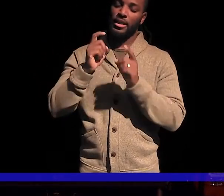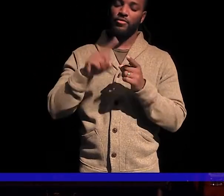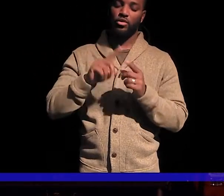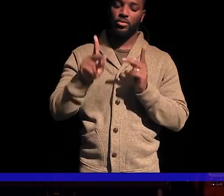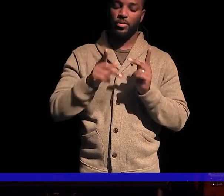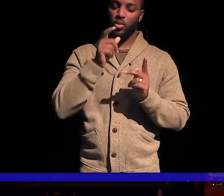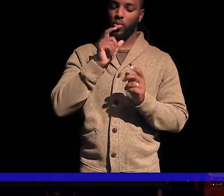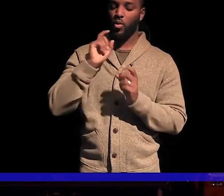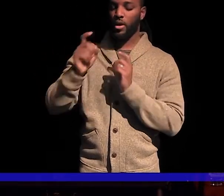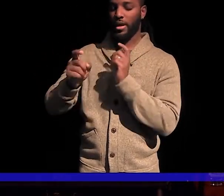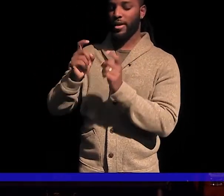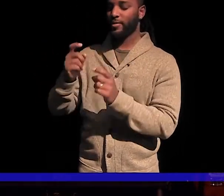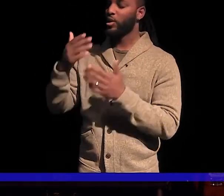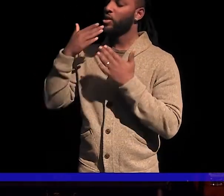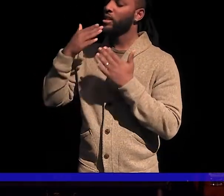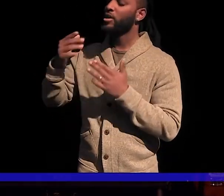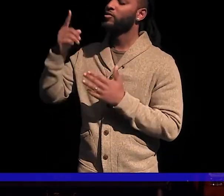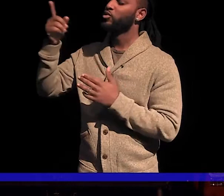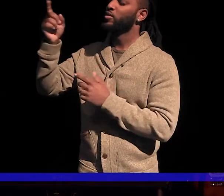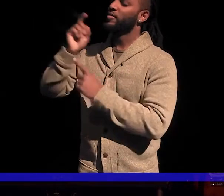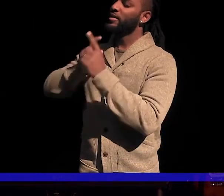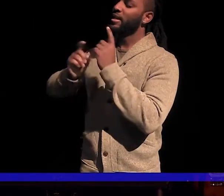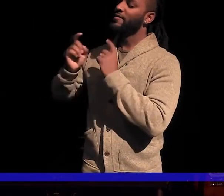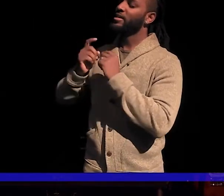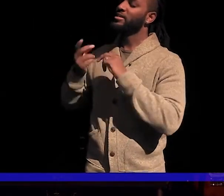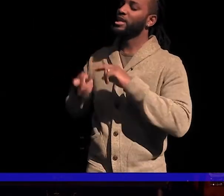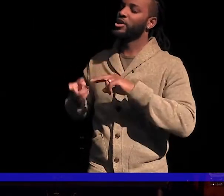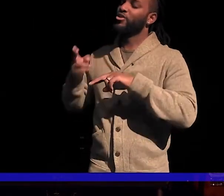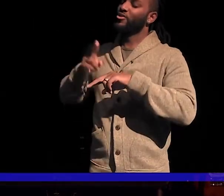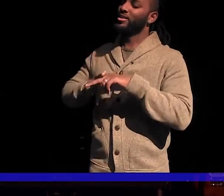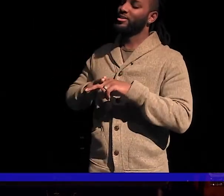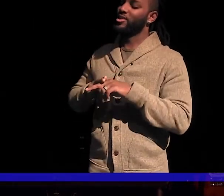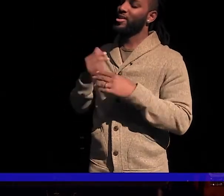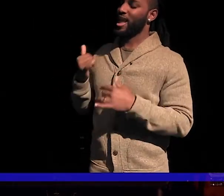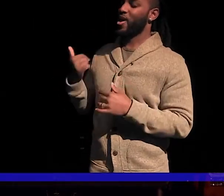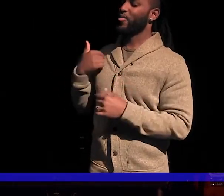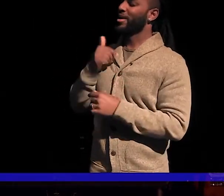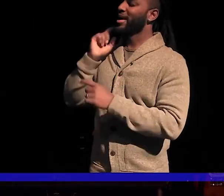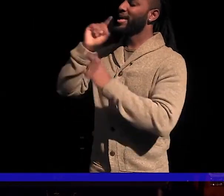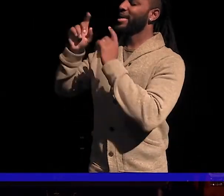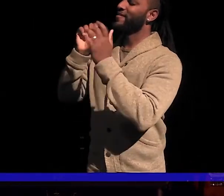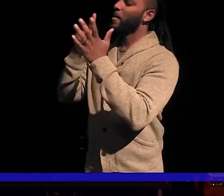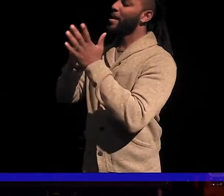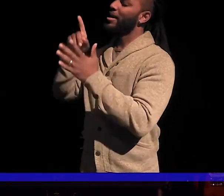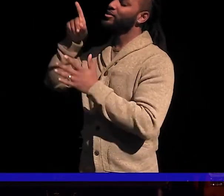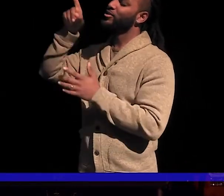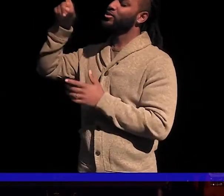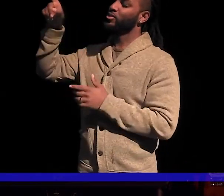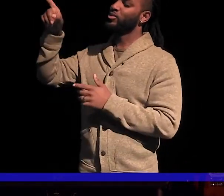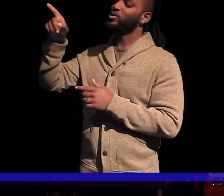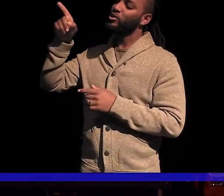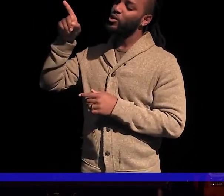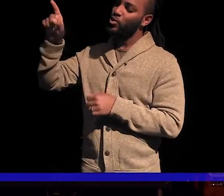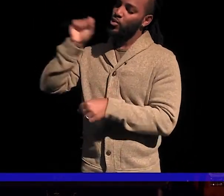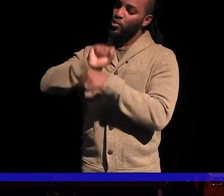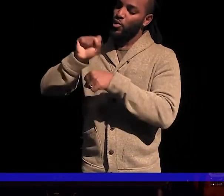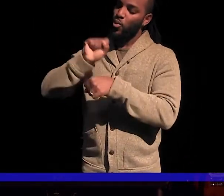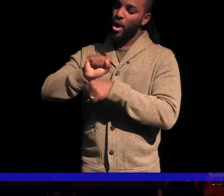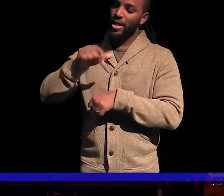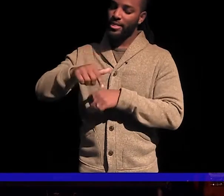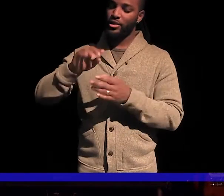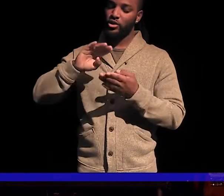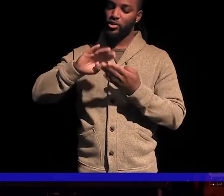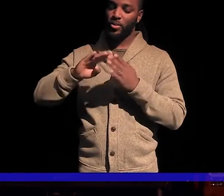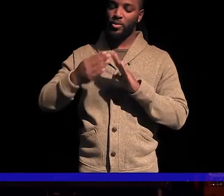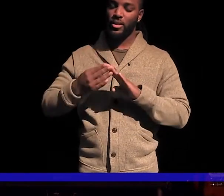you that you have given us increase, that we could give it back to you, that you would enlarge your footprint in this community,